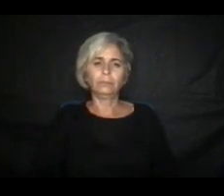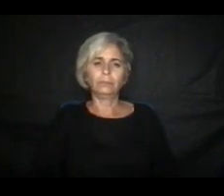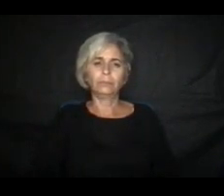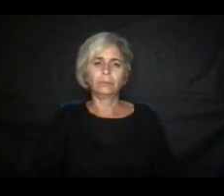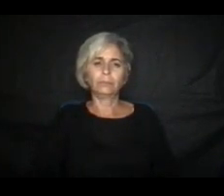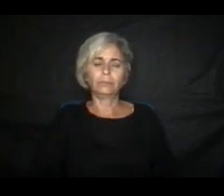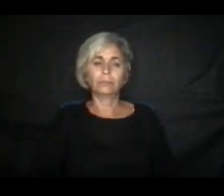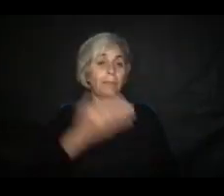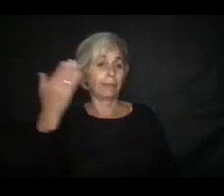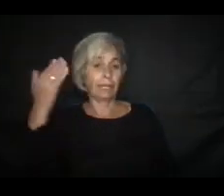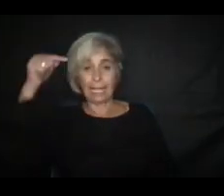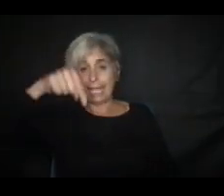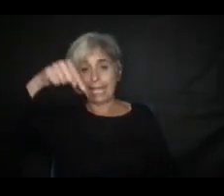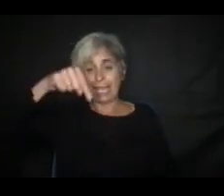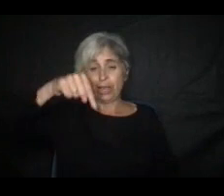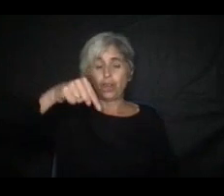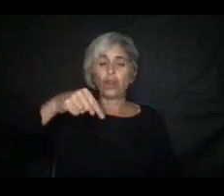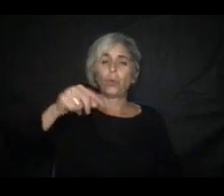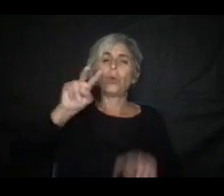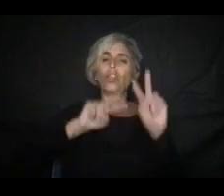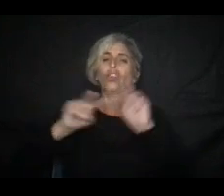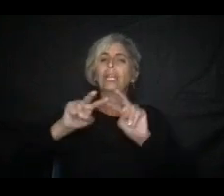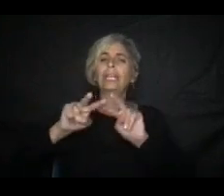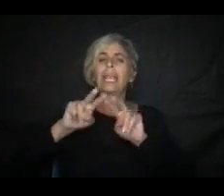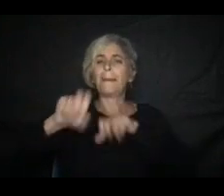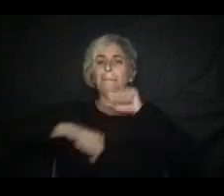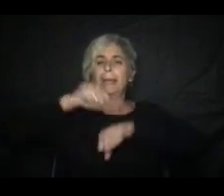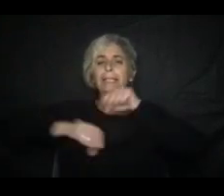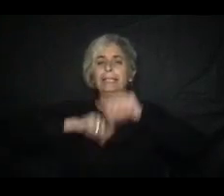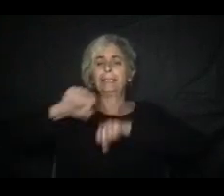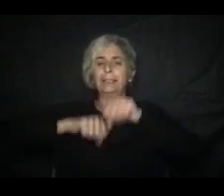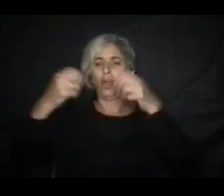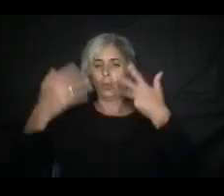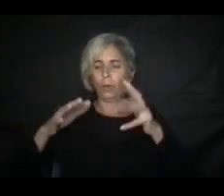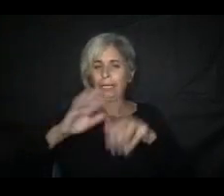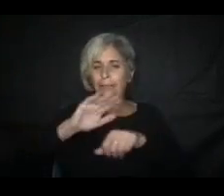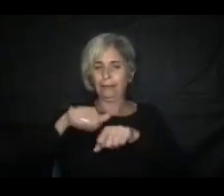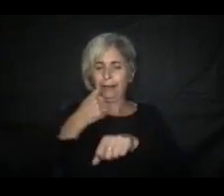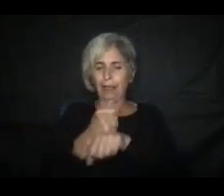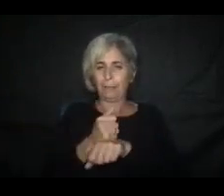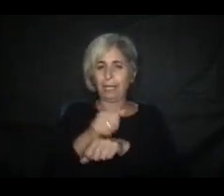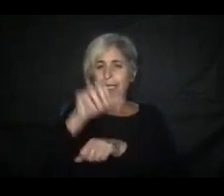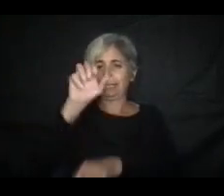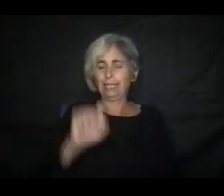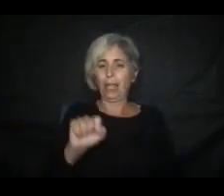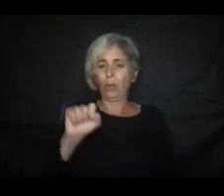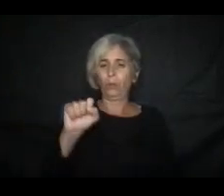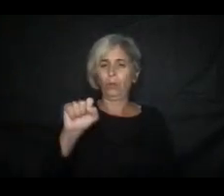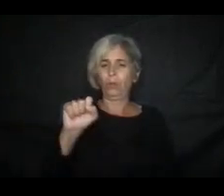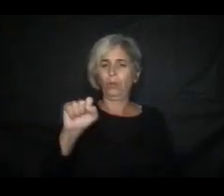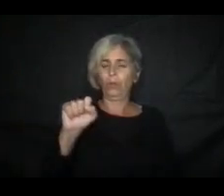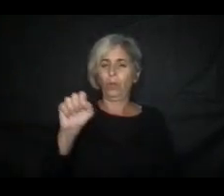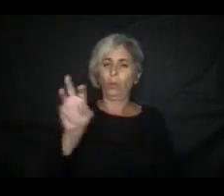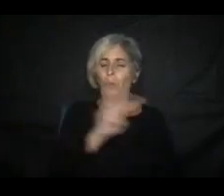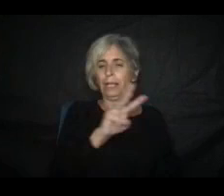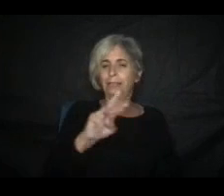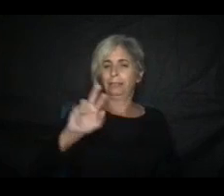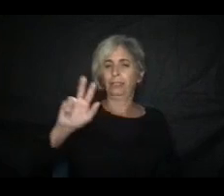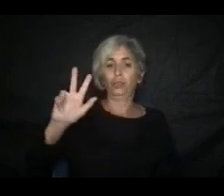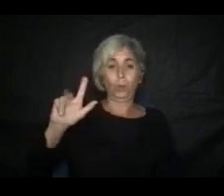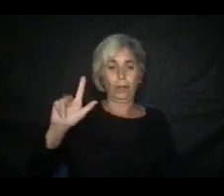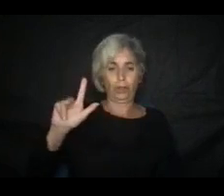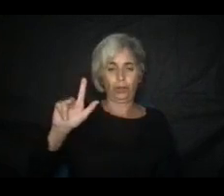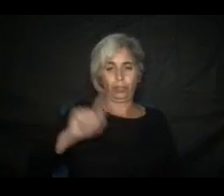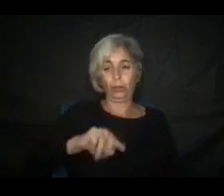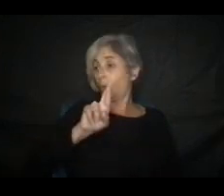So here we're looking at some existing bike facilities. This is Southwest 23rd. And to your